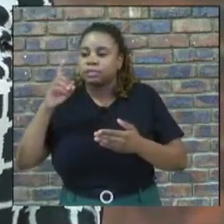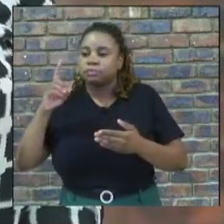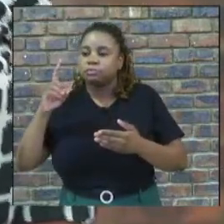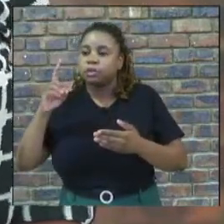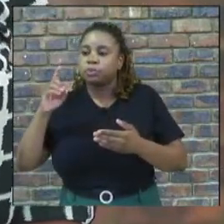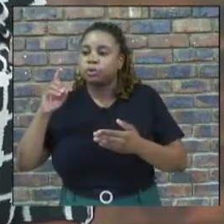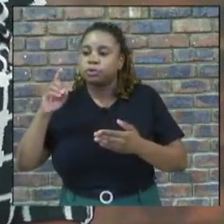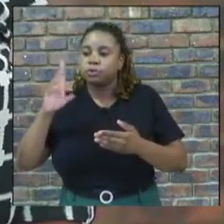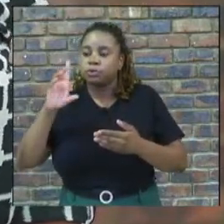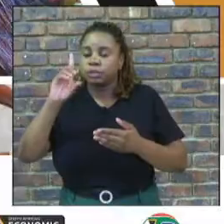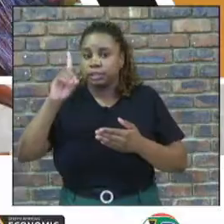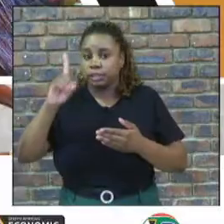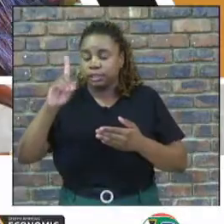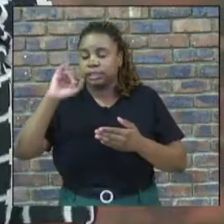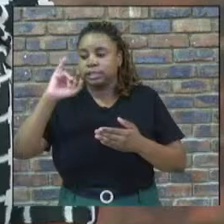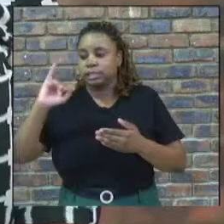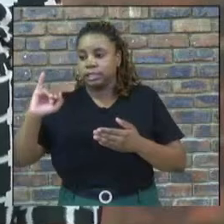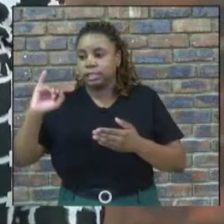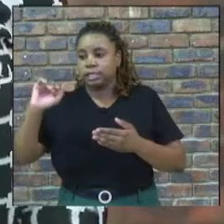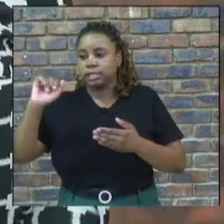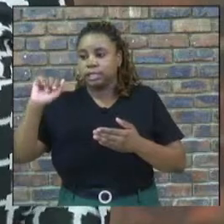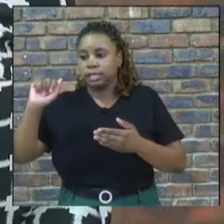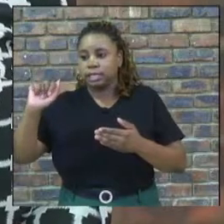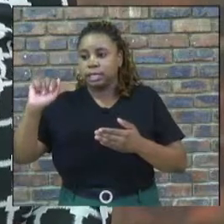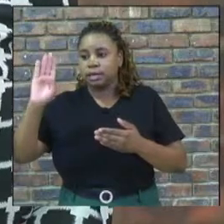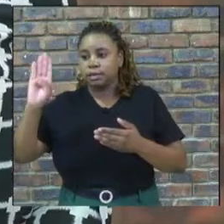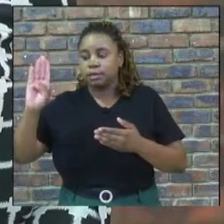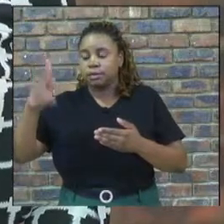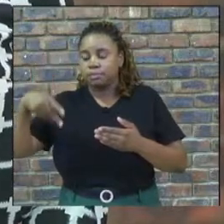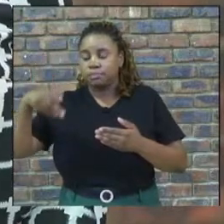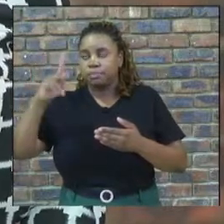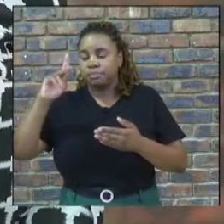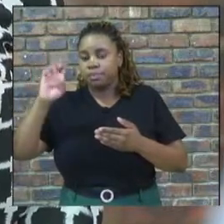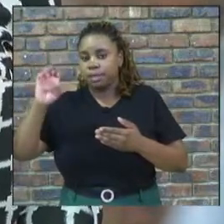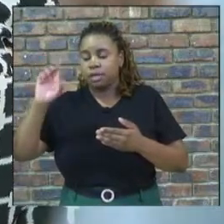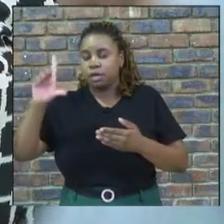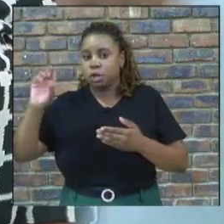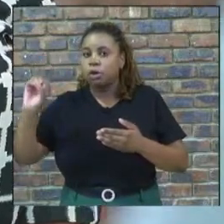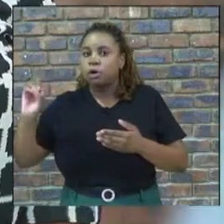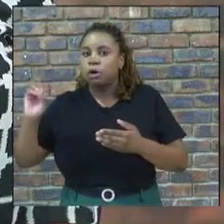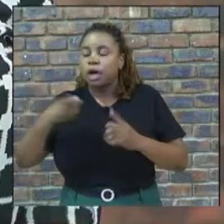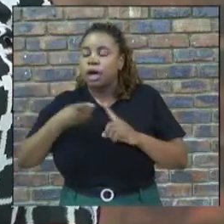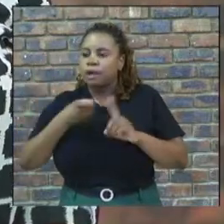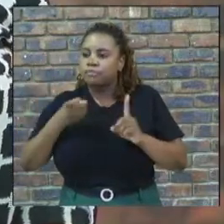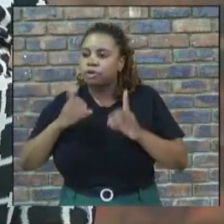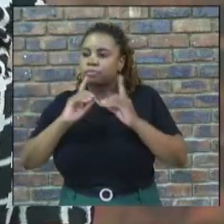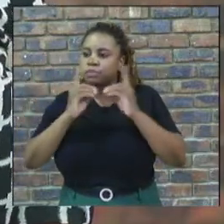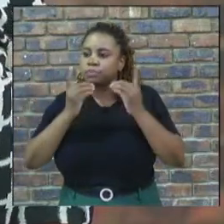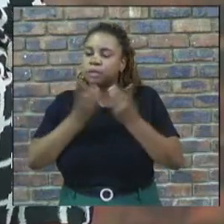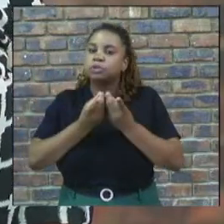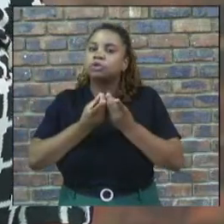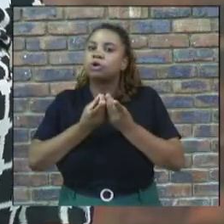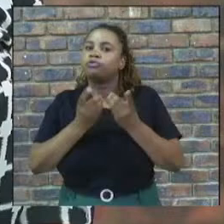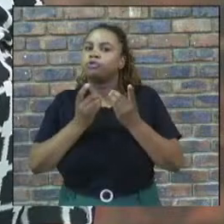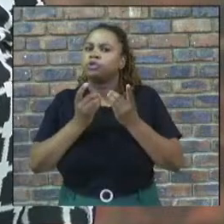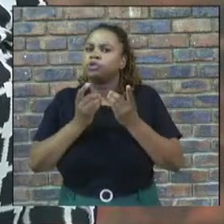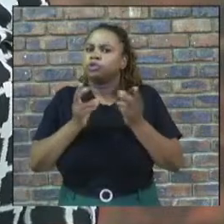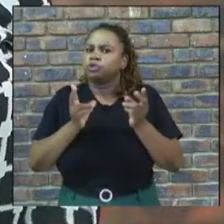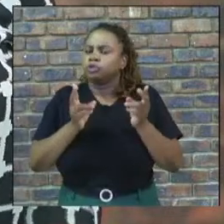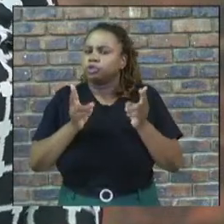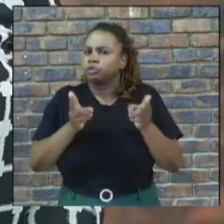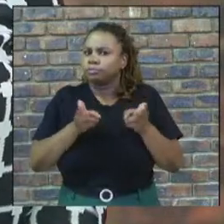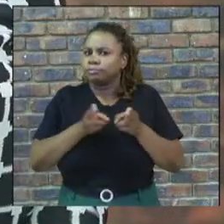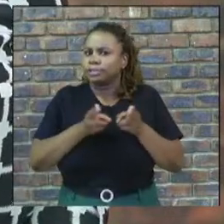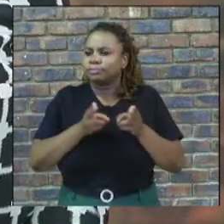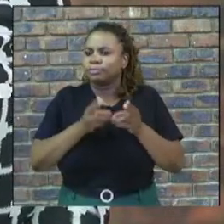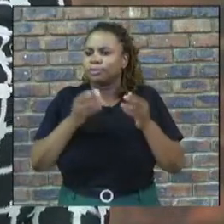Monaheng. I am from the Department of Small Business Development. I am here to do the presentation on